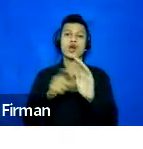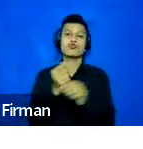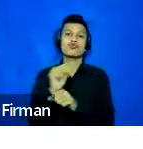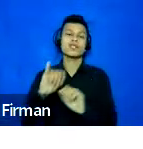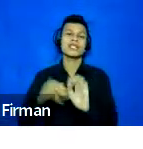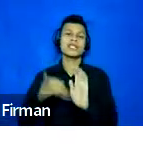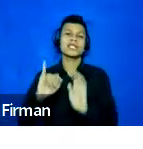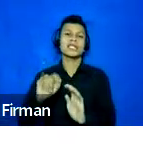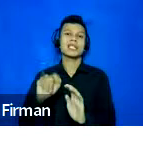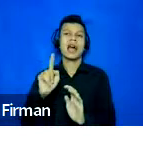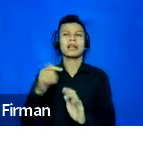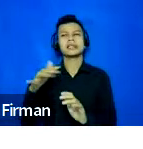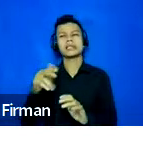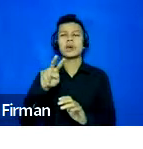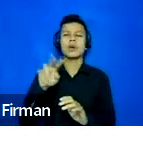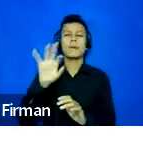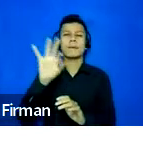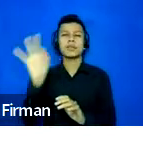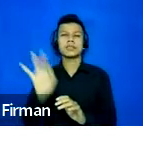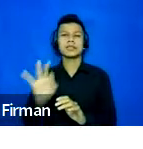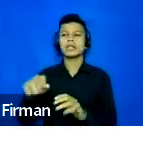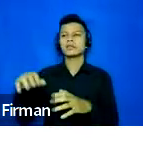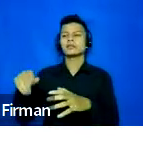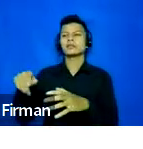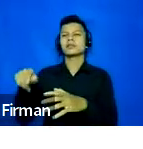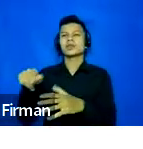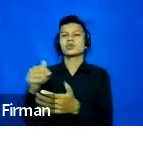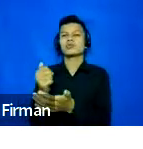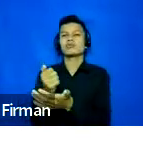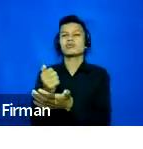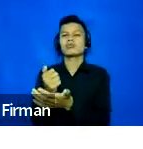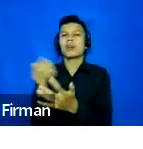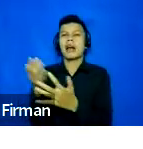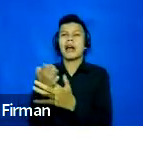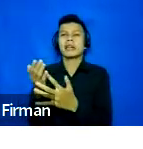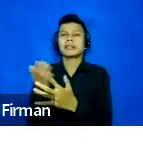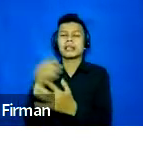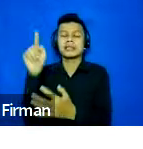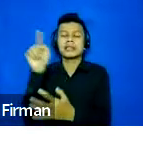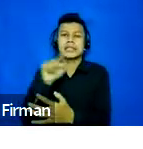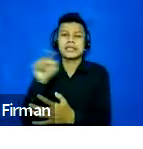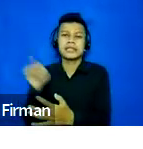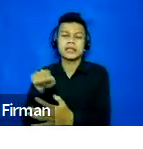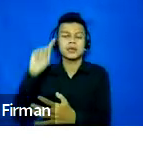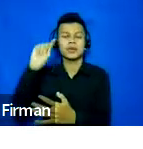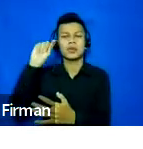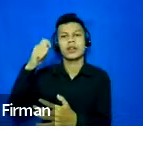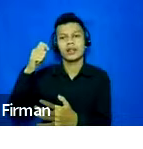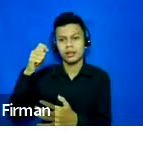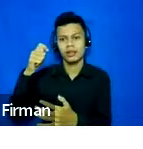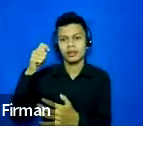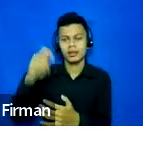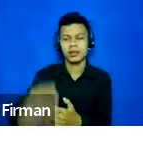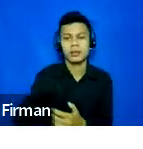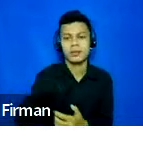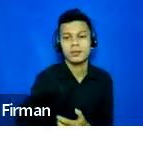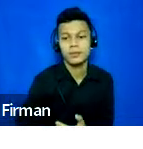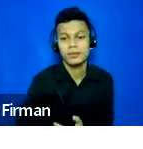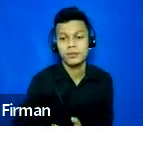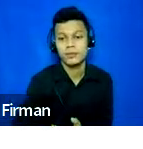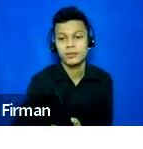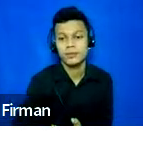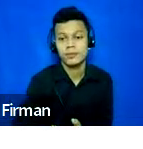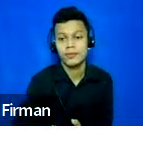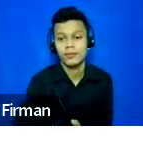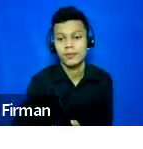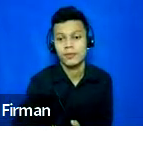83.2% of the population in urban areas is able to access electricity versus just, excuse me, just